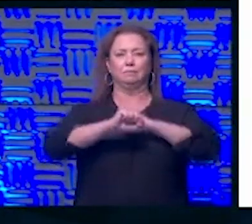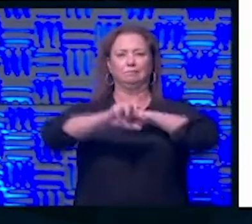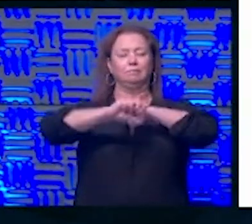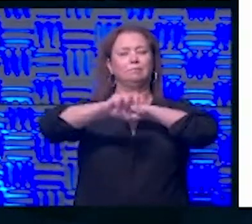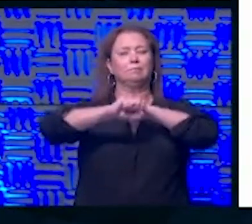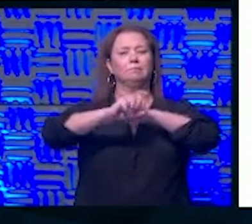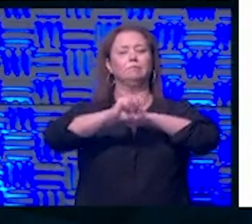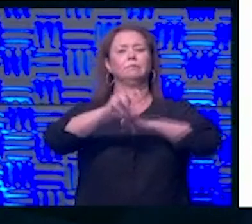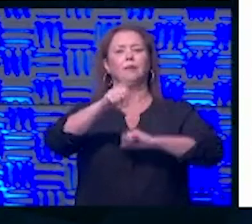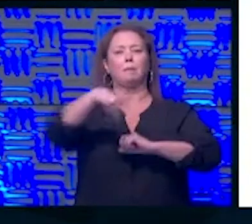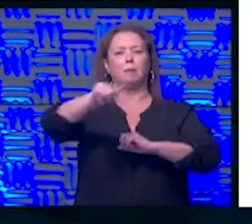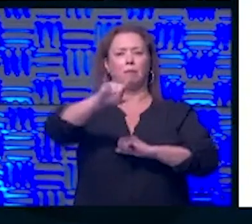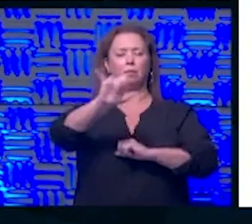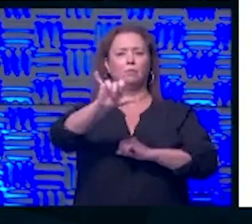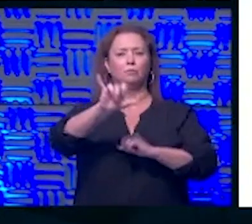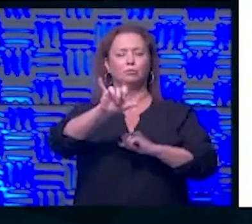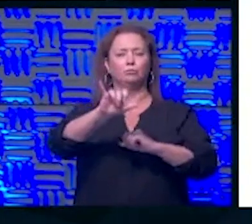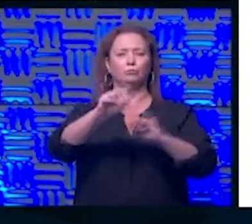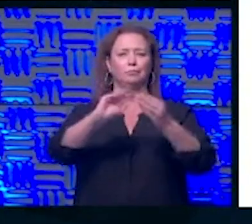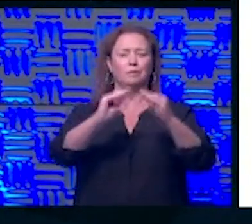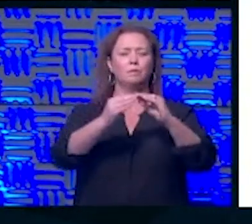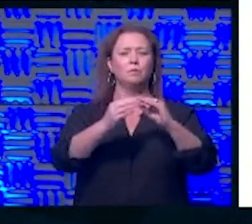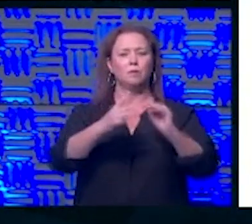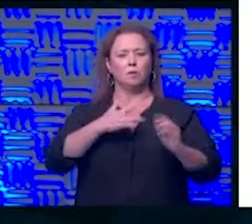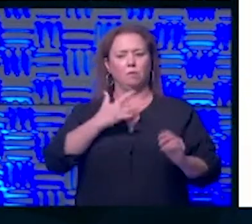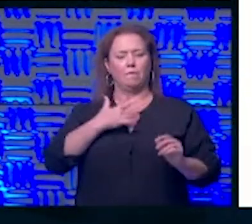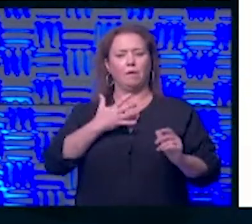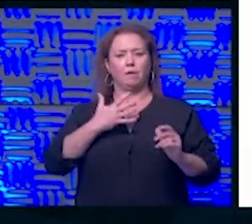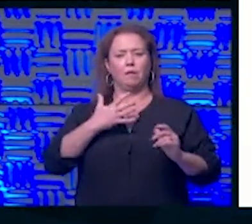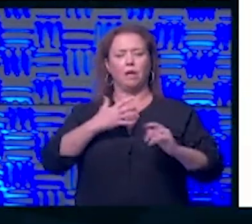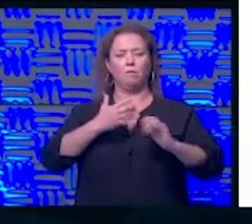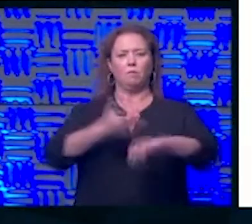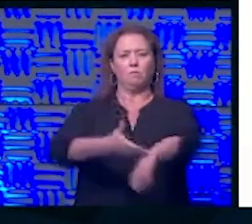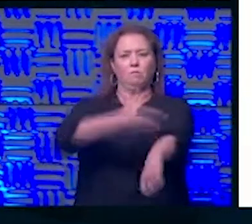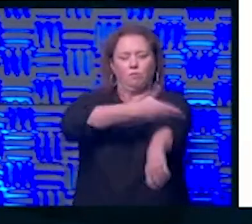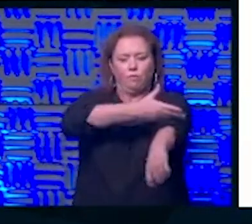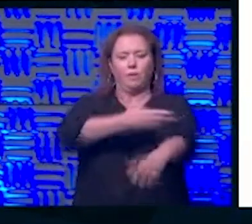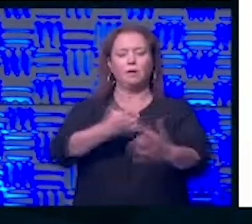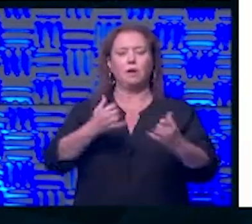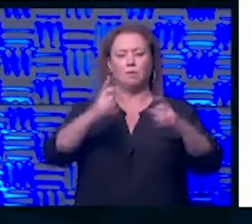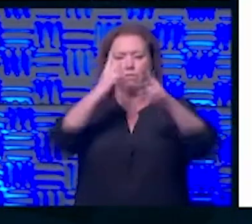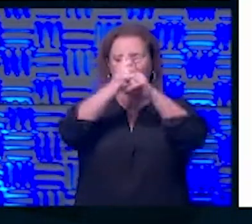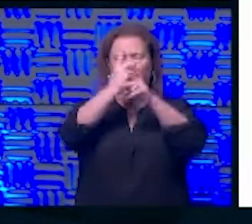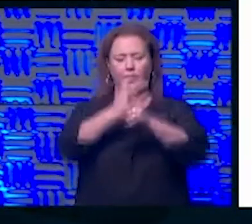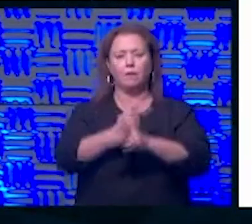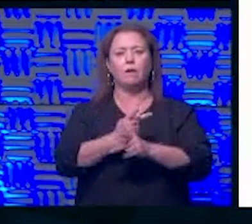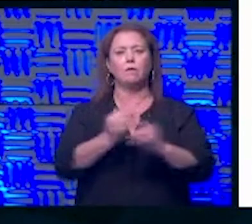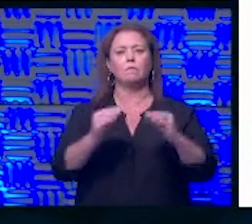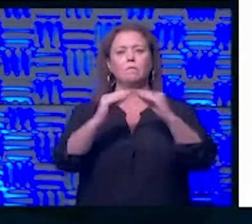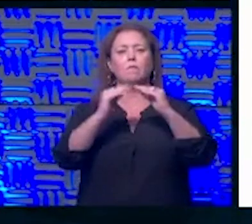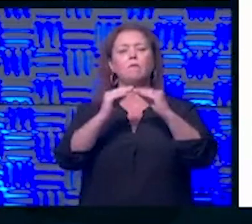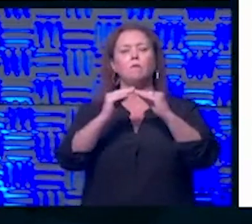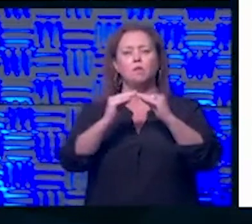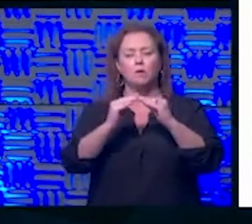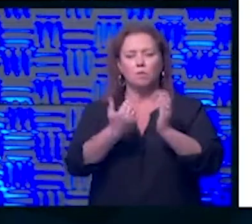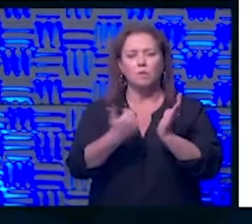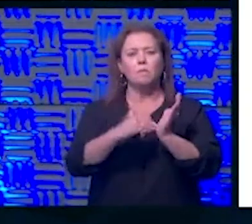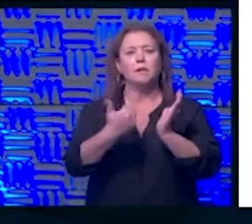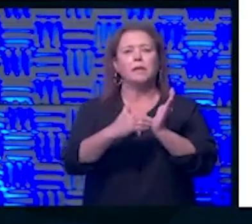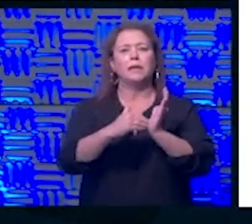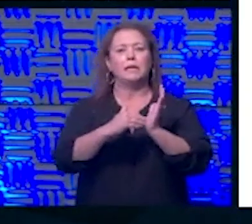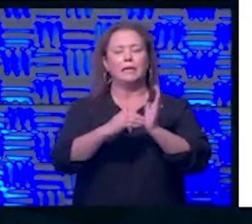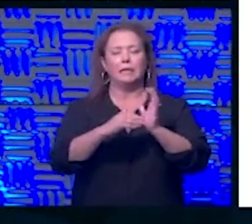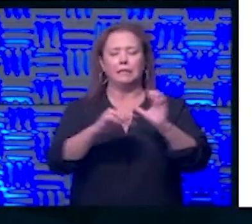these, and we feel like we're doing a better job now that we're figuring things out. We're getting in there doing repeated